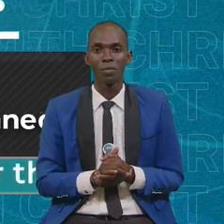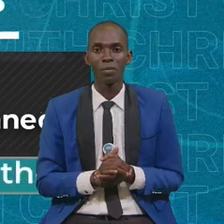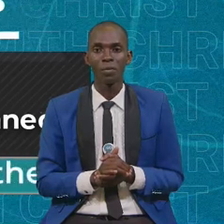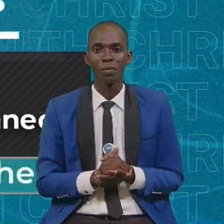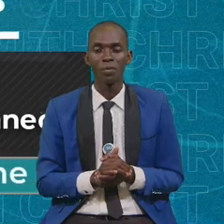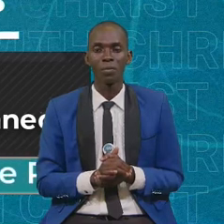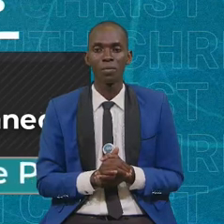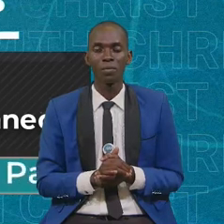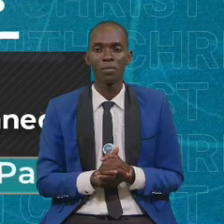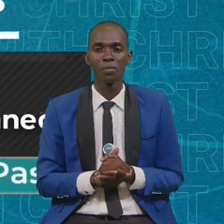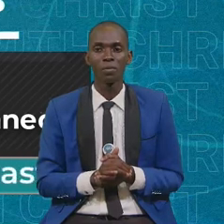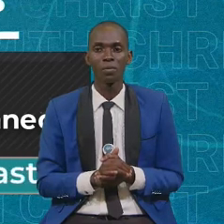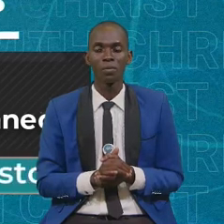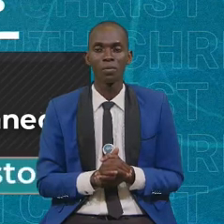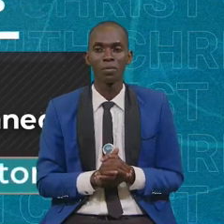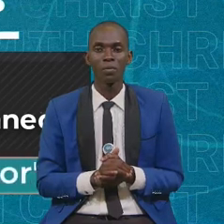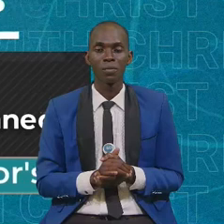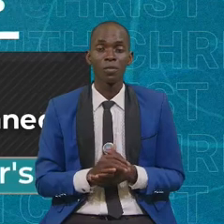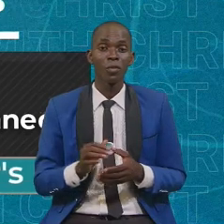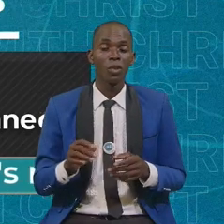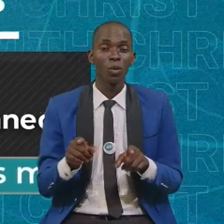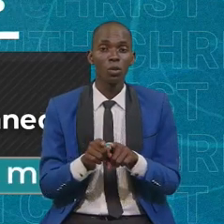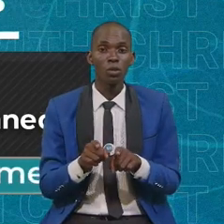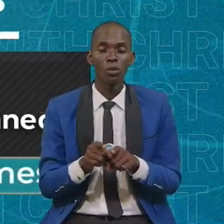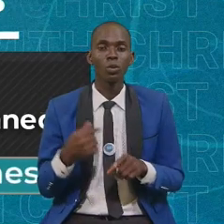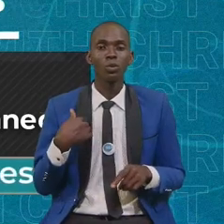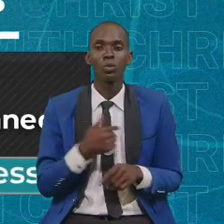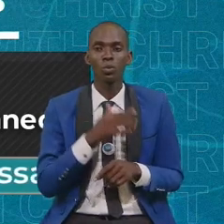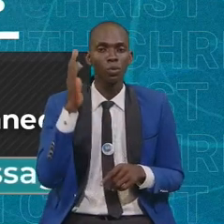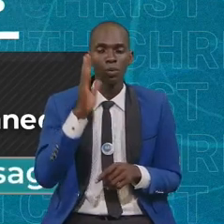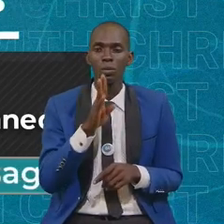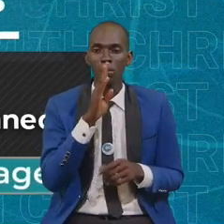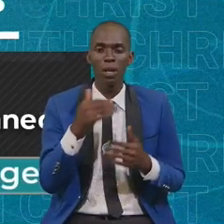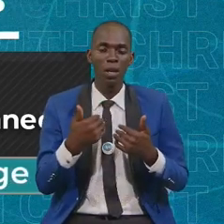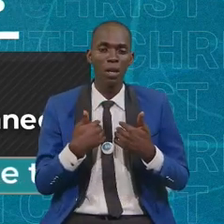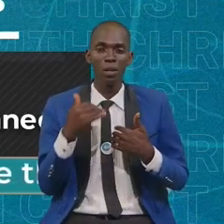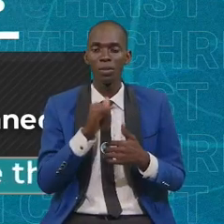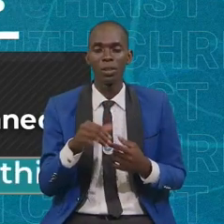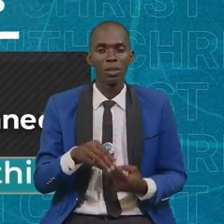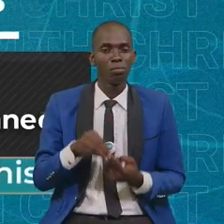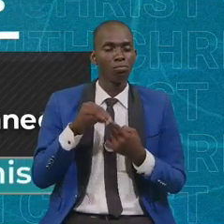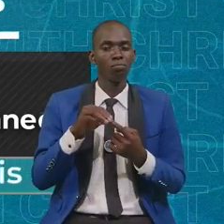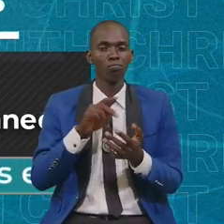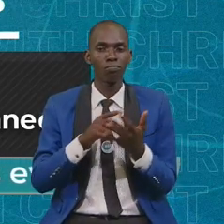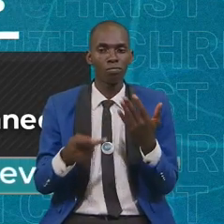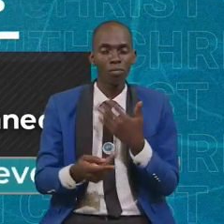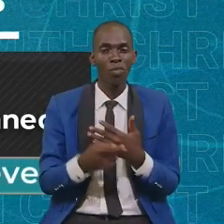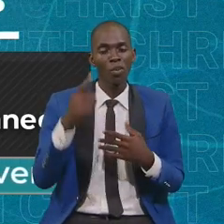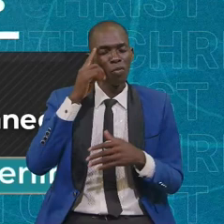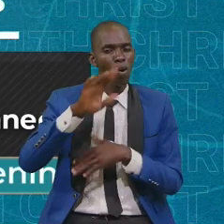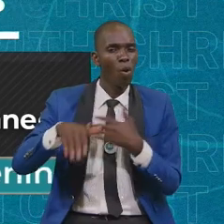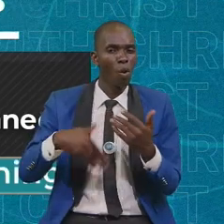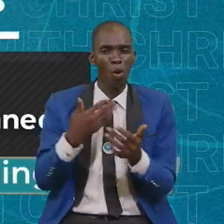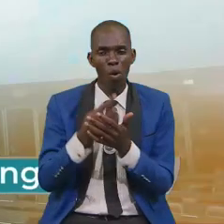we'll be having a special banquet for all believers, those of us who have given our life to Christ tonight.